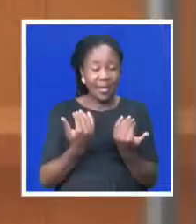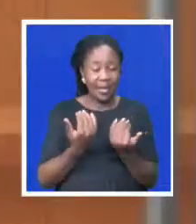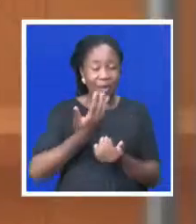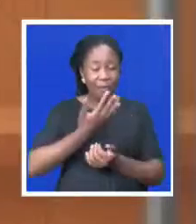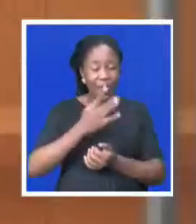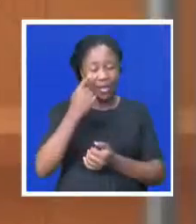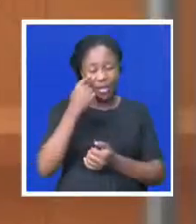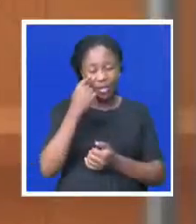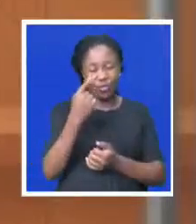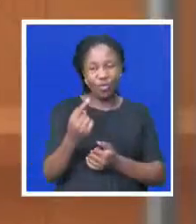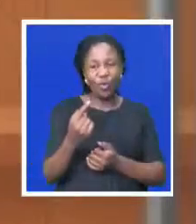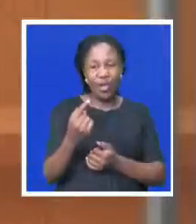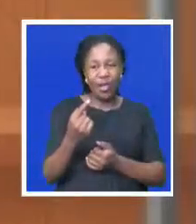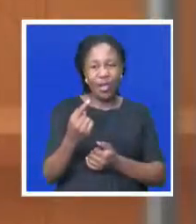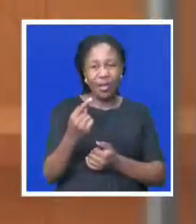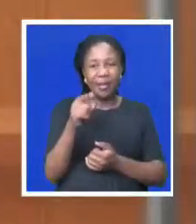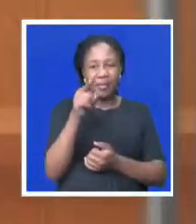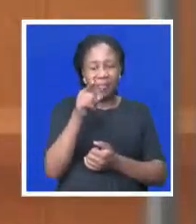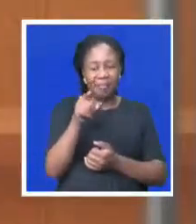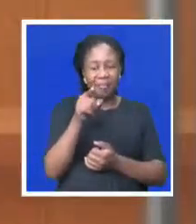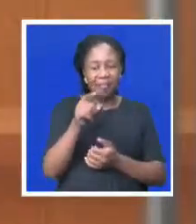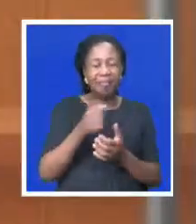on your screen, dear Lena at home.